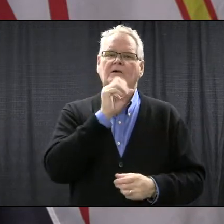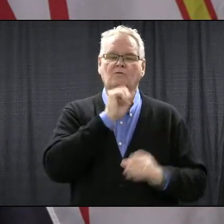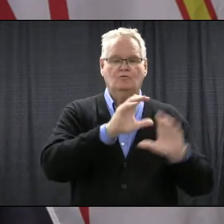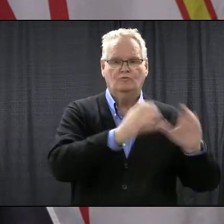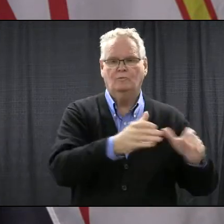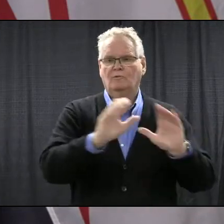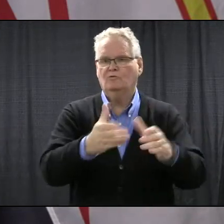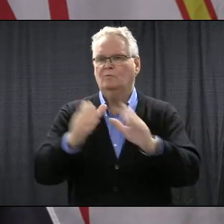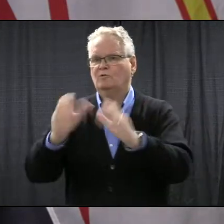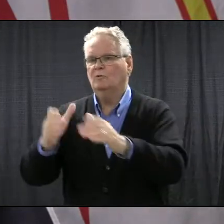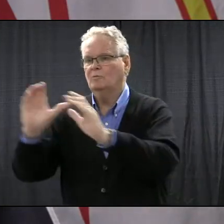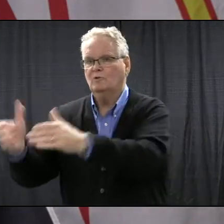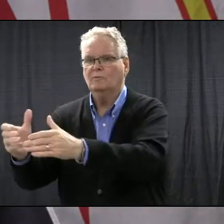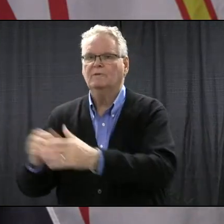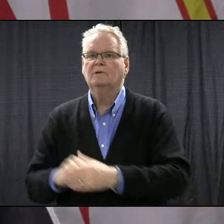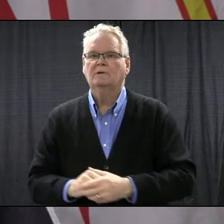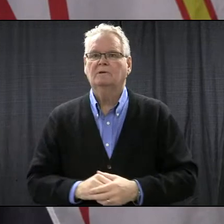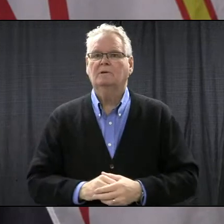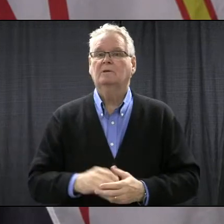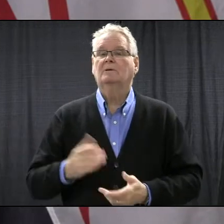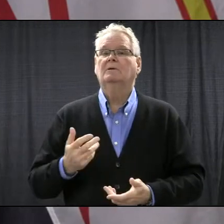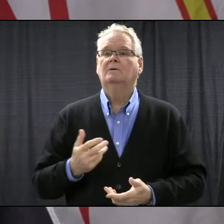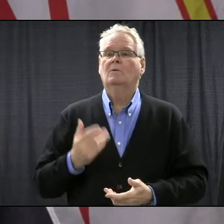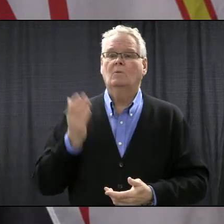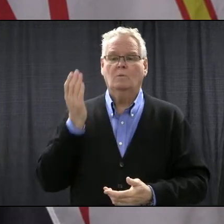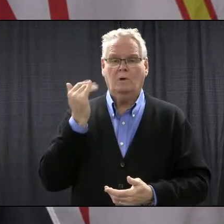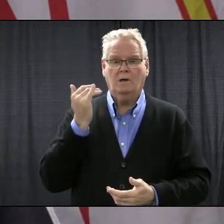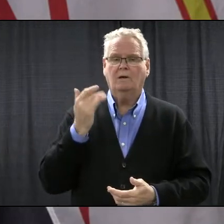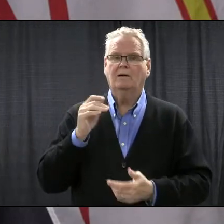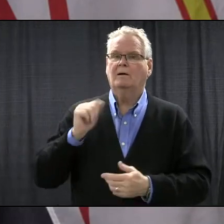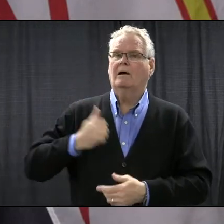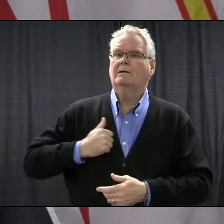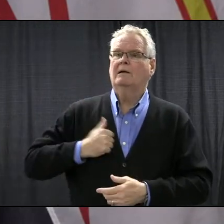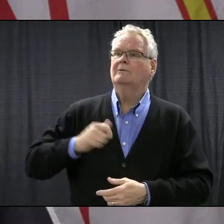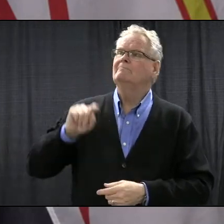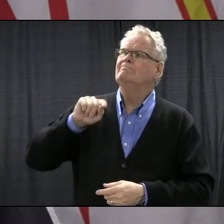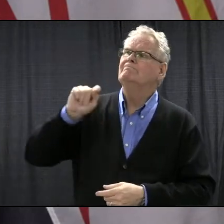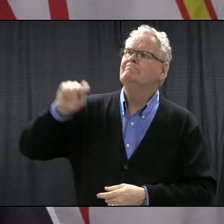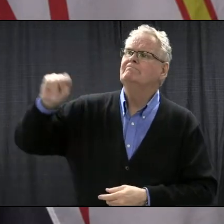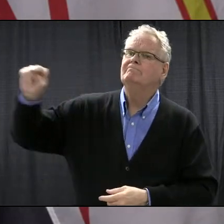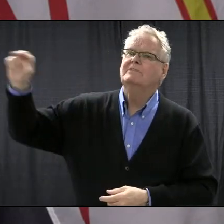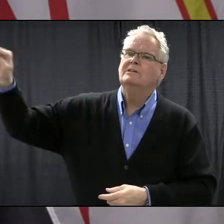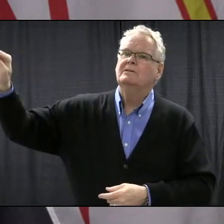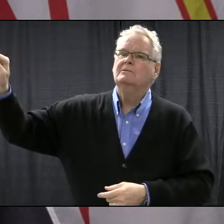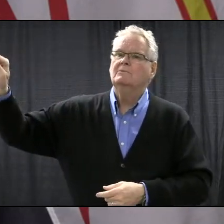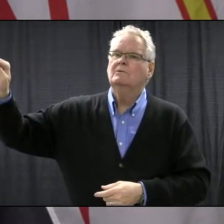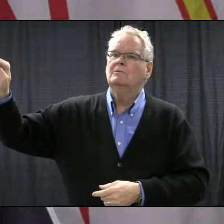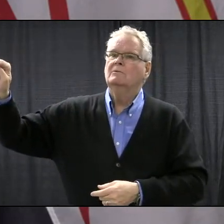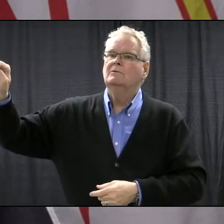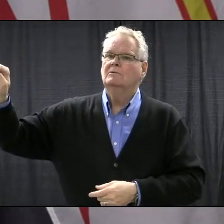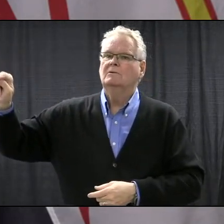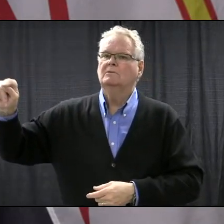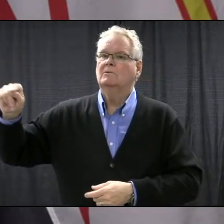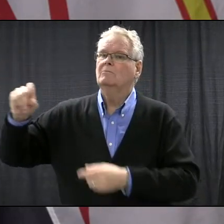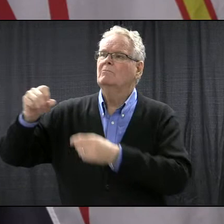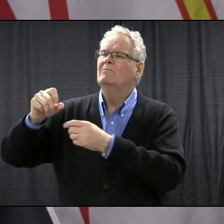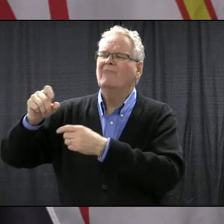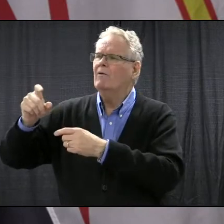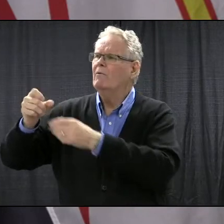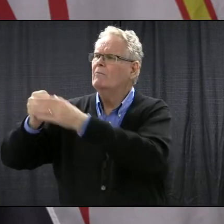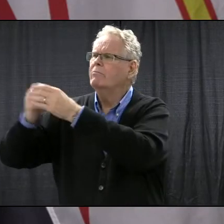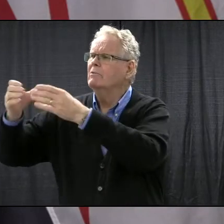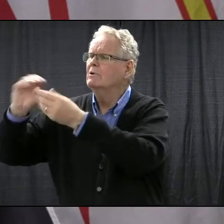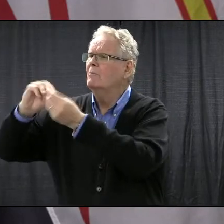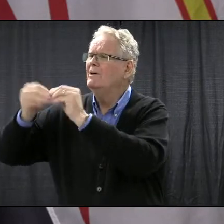tend to have lower vaccination rates than the older age groups. Early on in the pandemic, older individuals experienced more